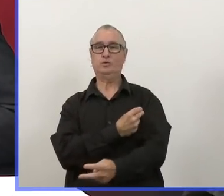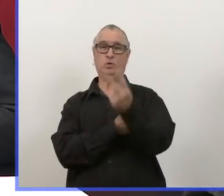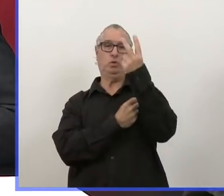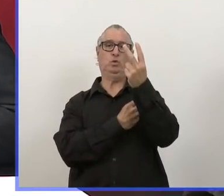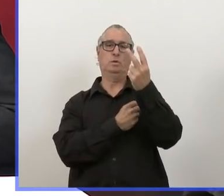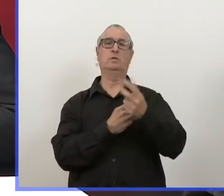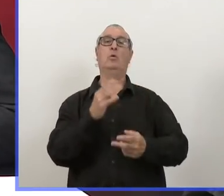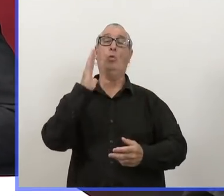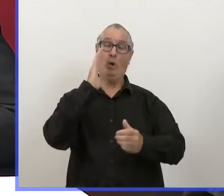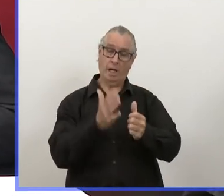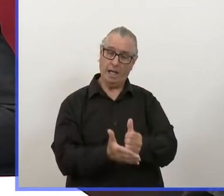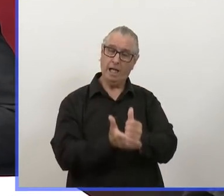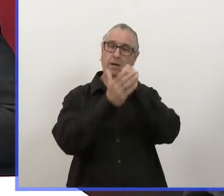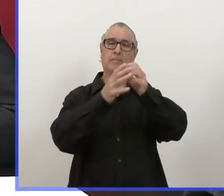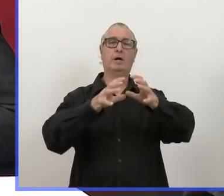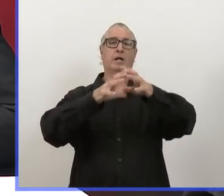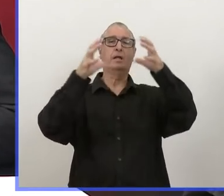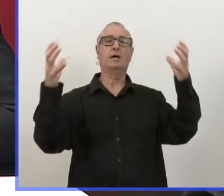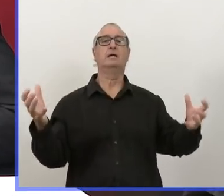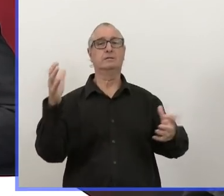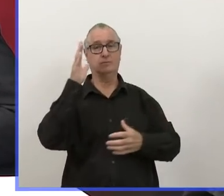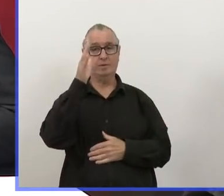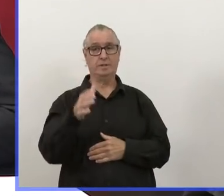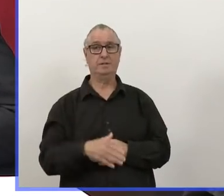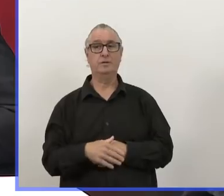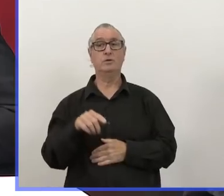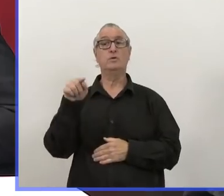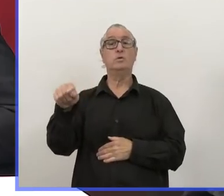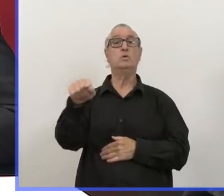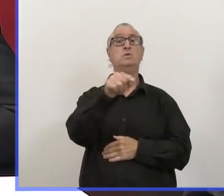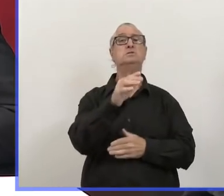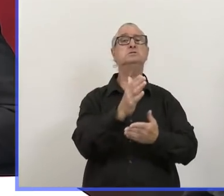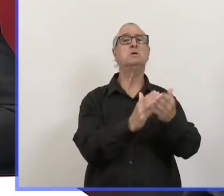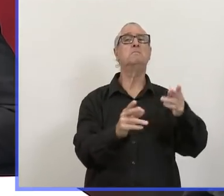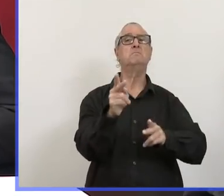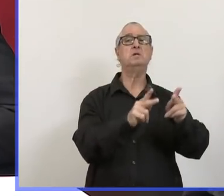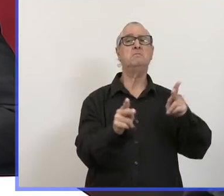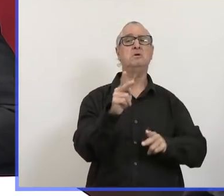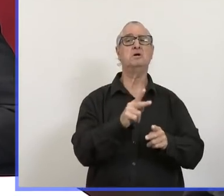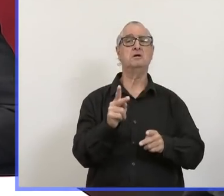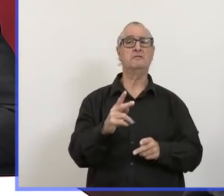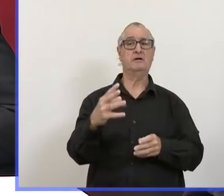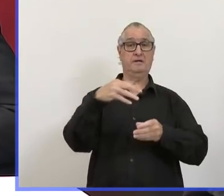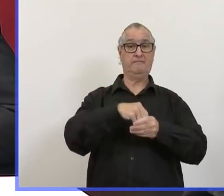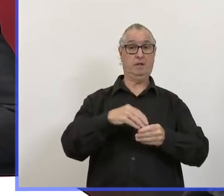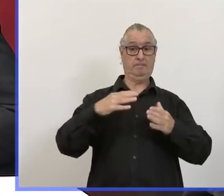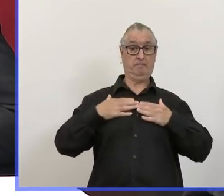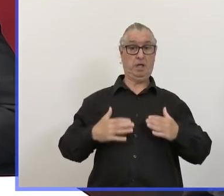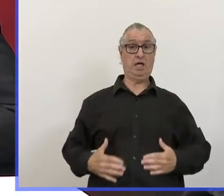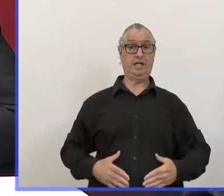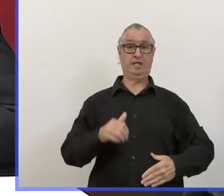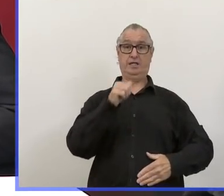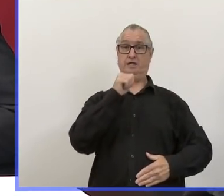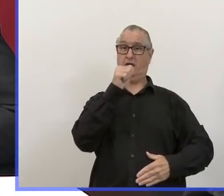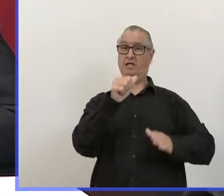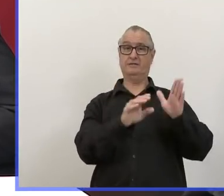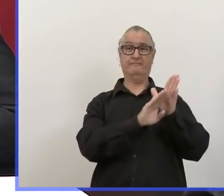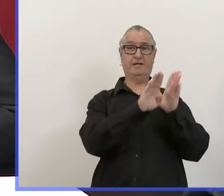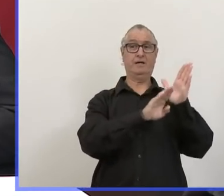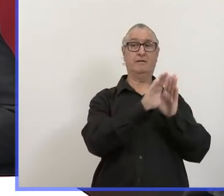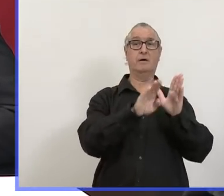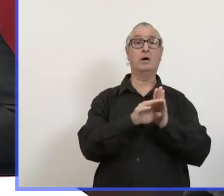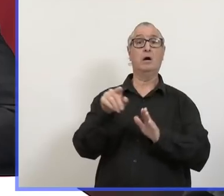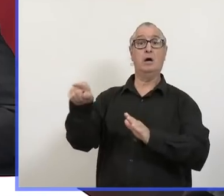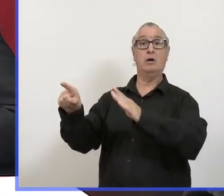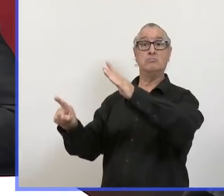vaccine escape variant does come, or if a variant arises that where the vaccine isn't as effective.